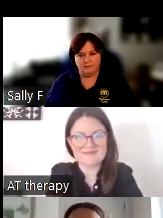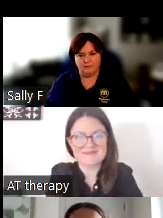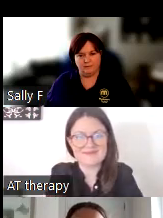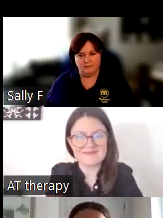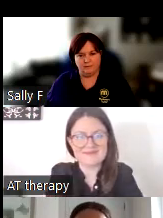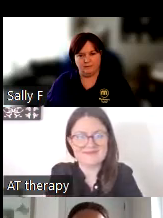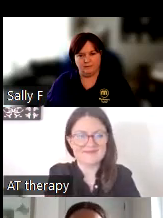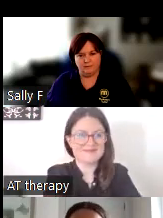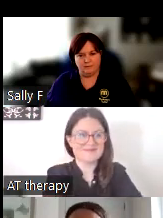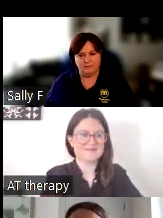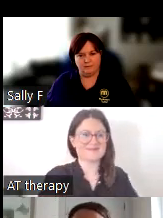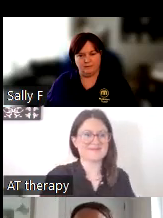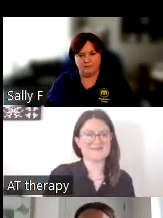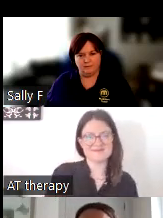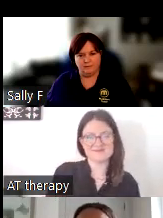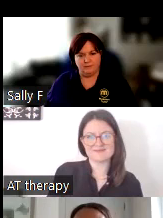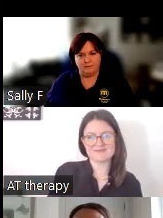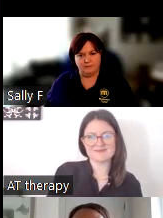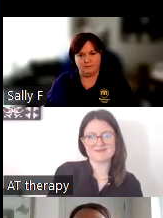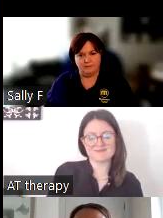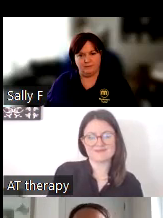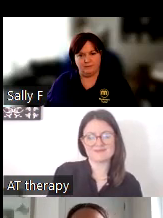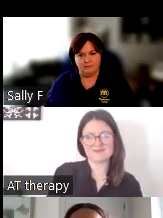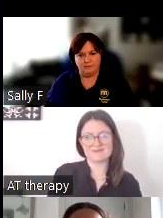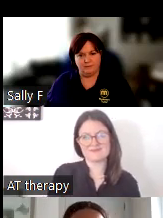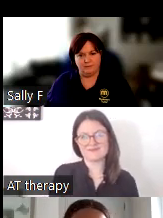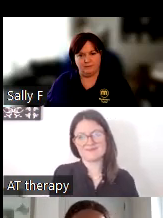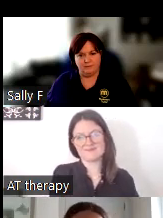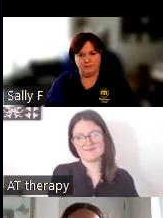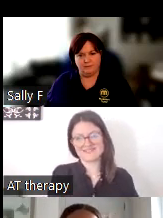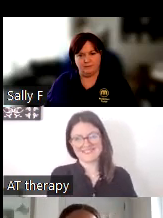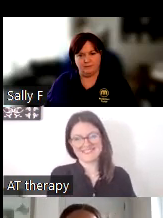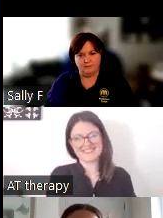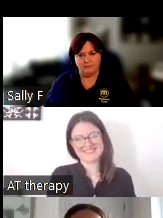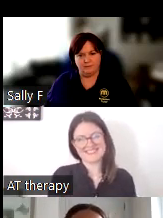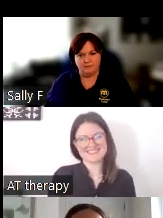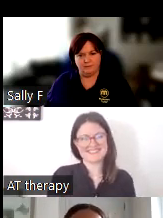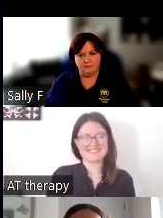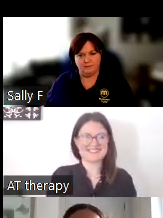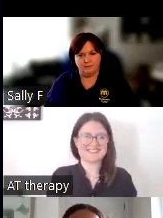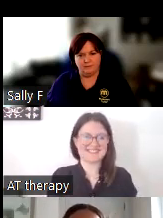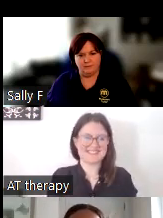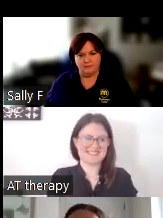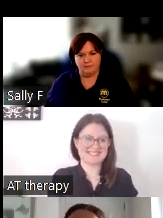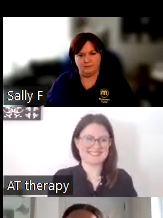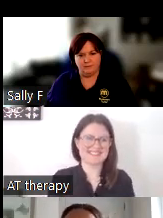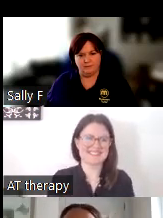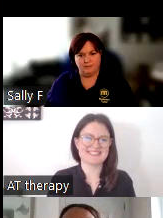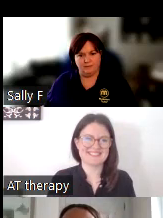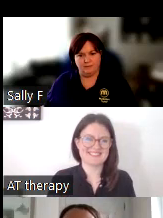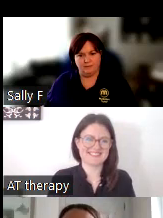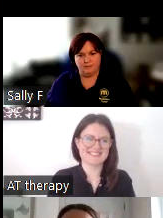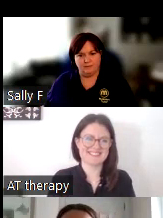understand things like confetti, cigar, marriage and wedding, and I'll have showed her the Makaton signs for those as well. Which is great because she'll